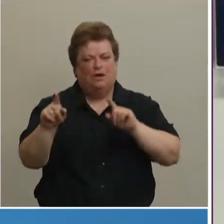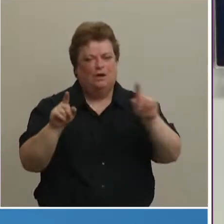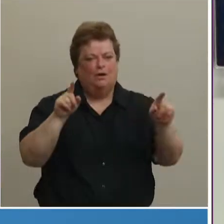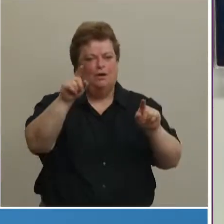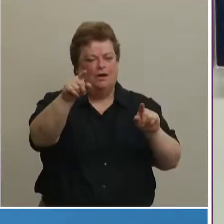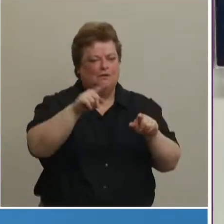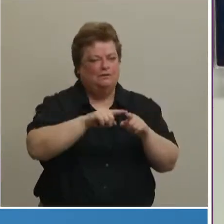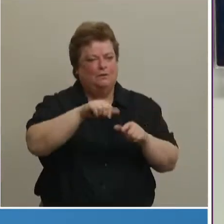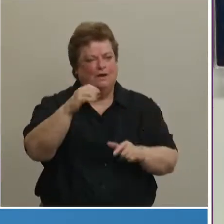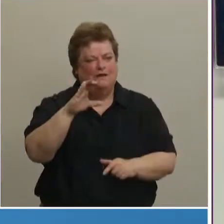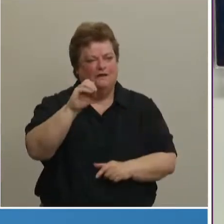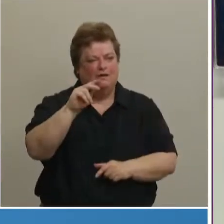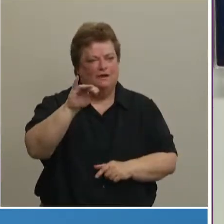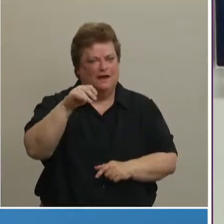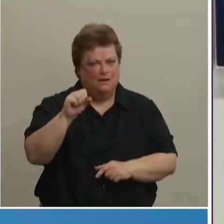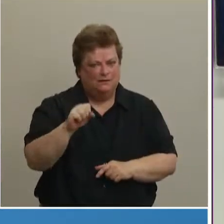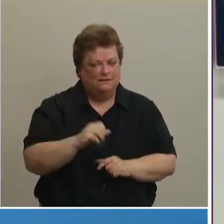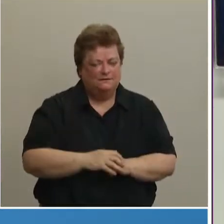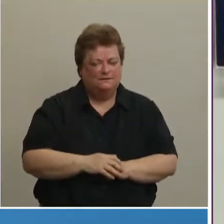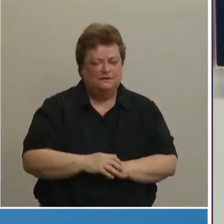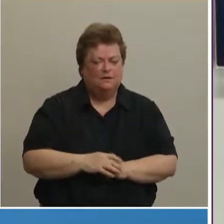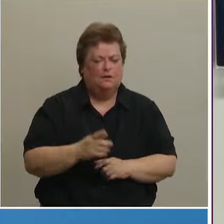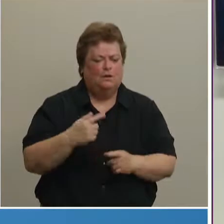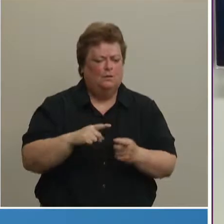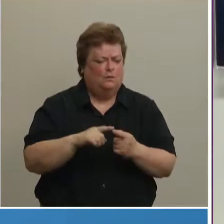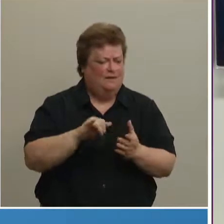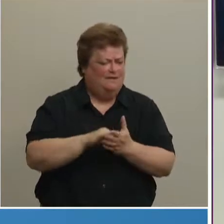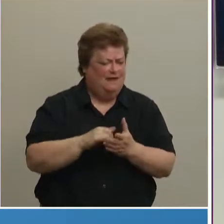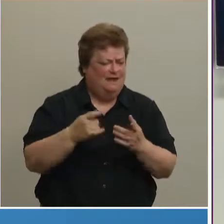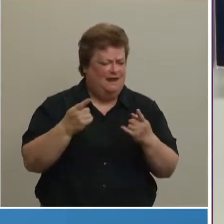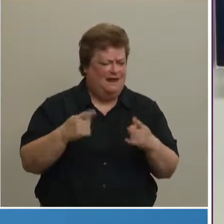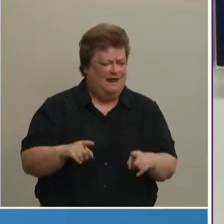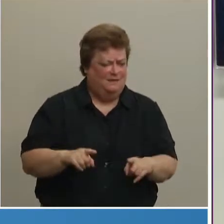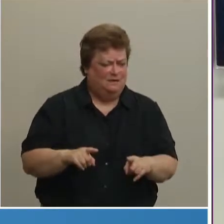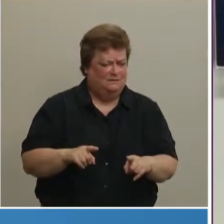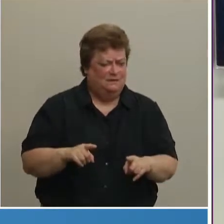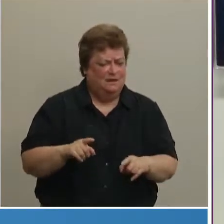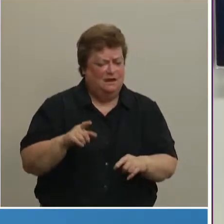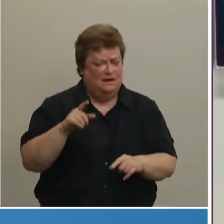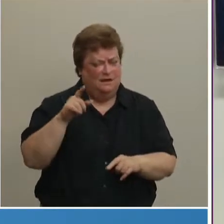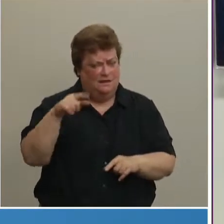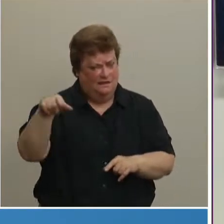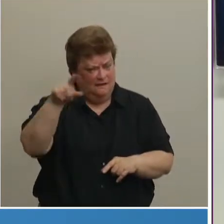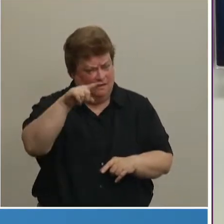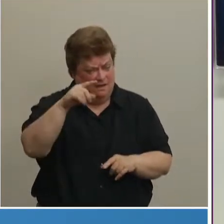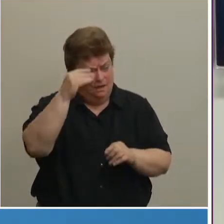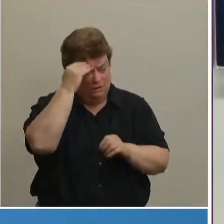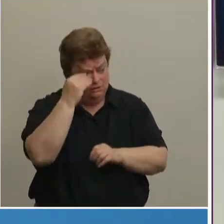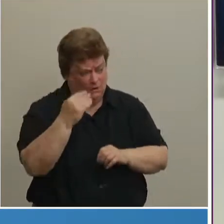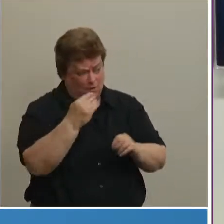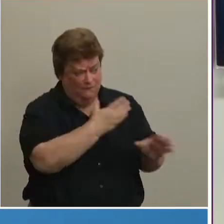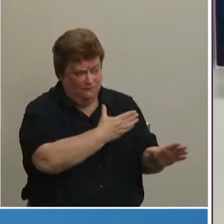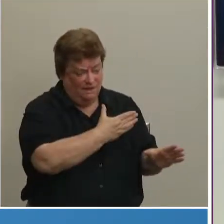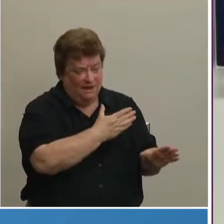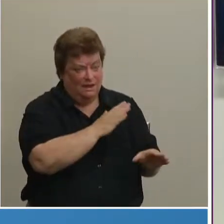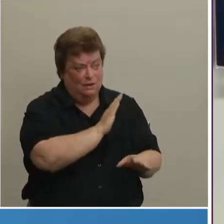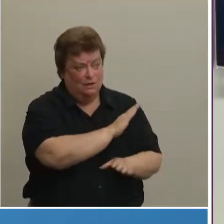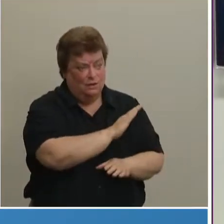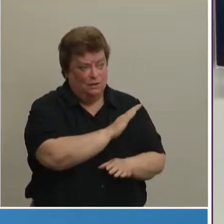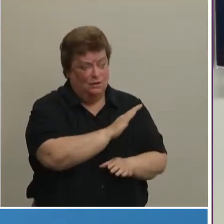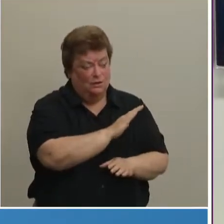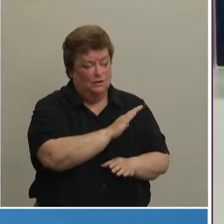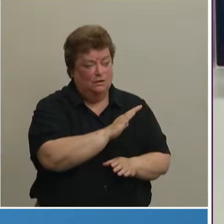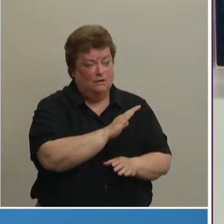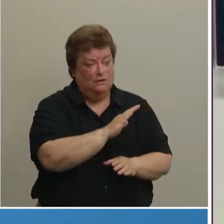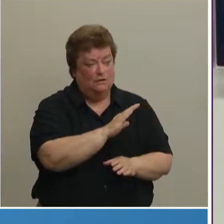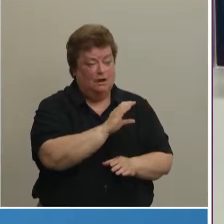at pharmacies. When that happens, do you guys get notified of that? I mean, how do you know that people who are getting vaccinated in other